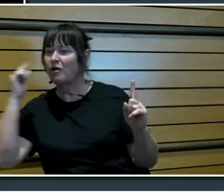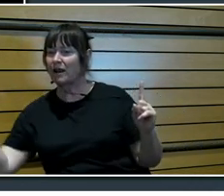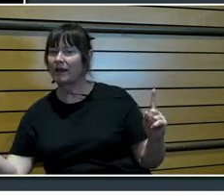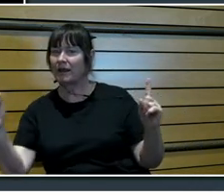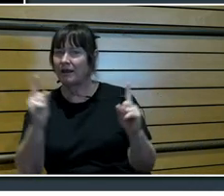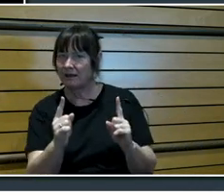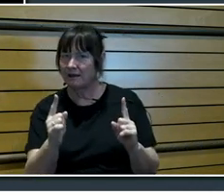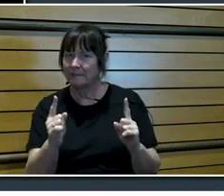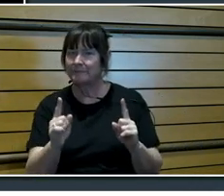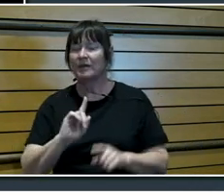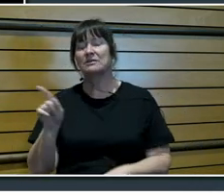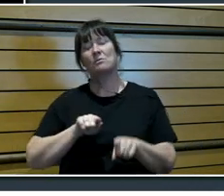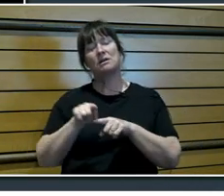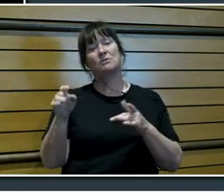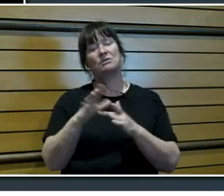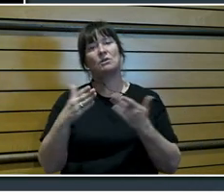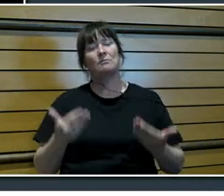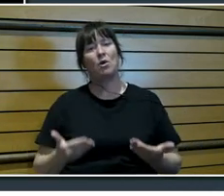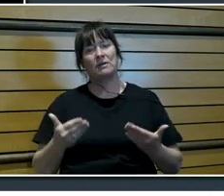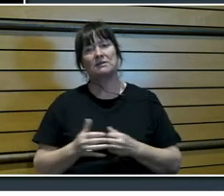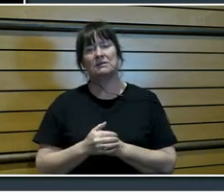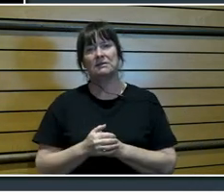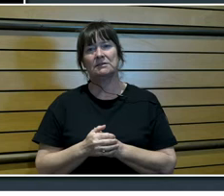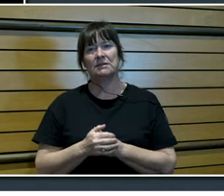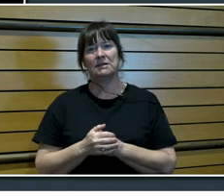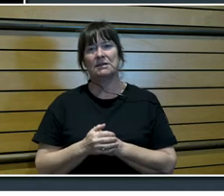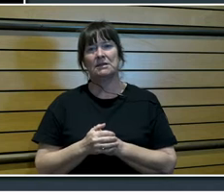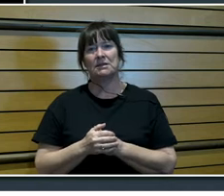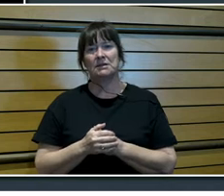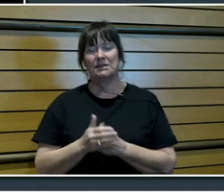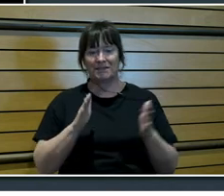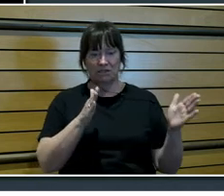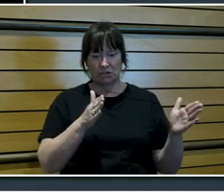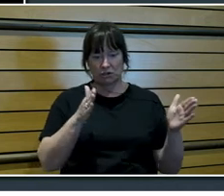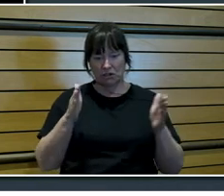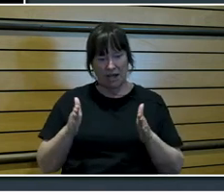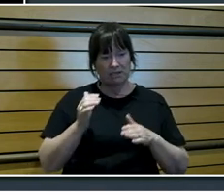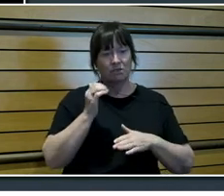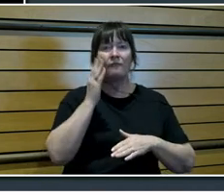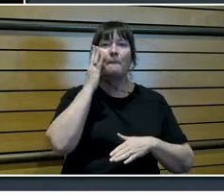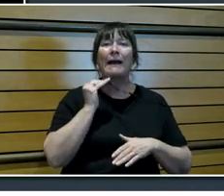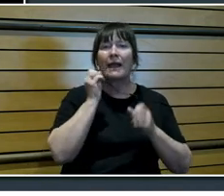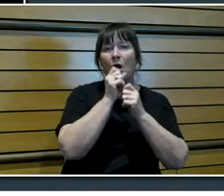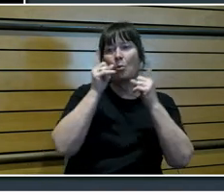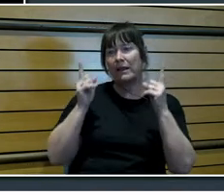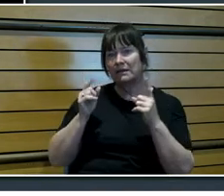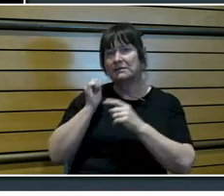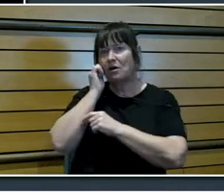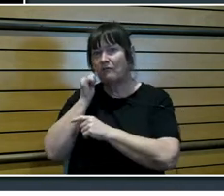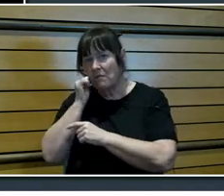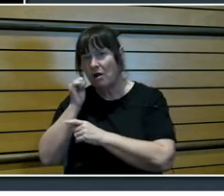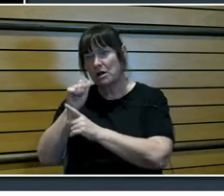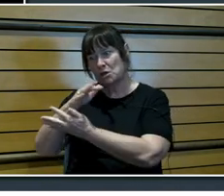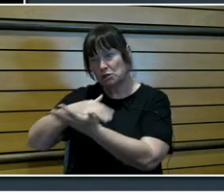What is more important right now is the palpable shift in Pākehā awareness of Māori social and